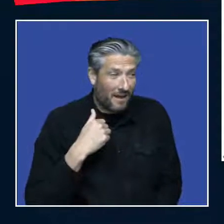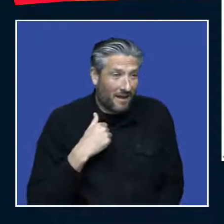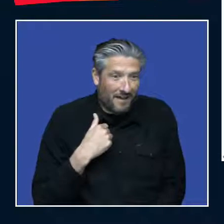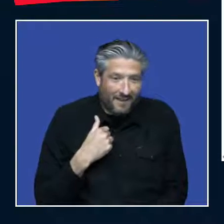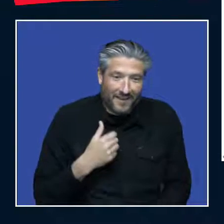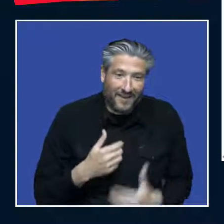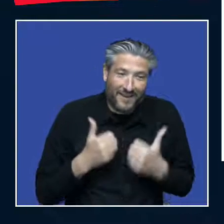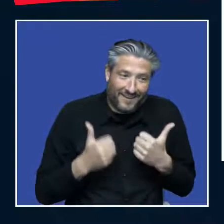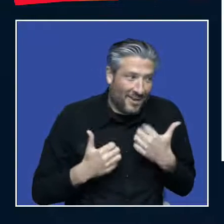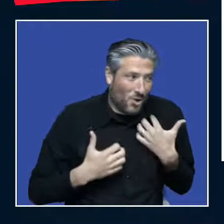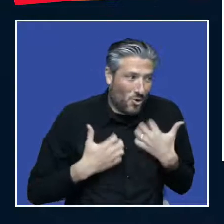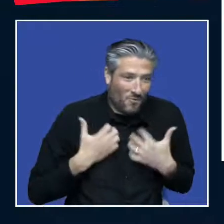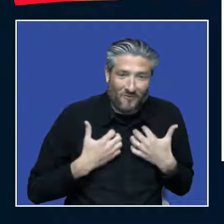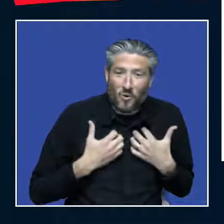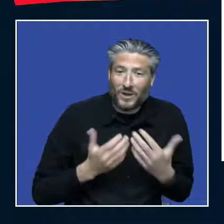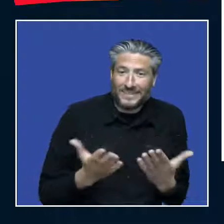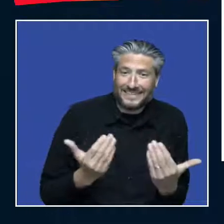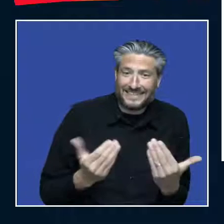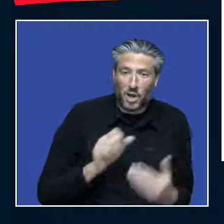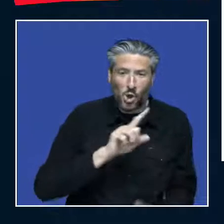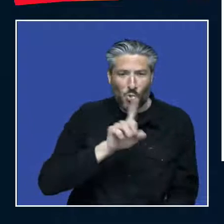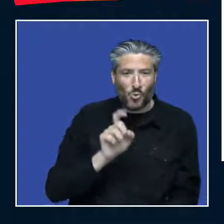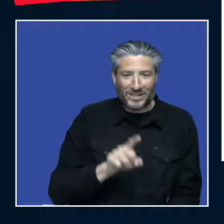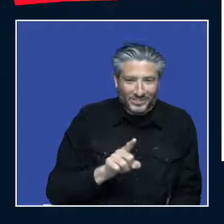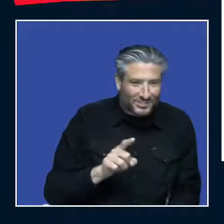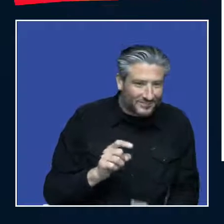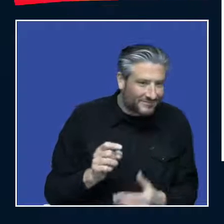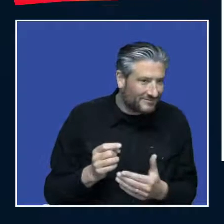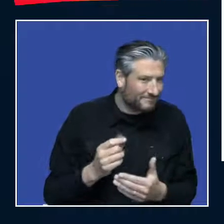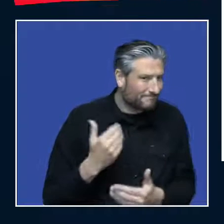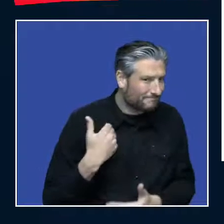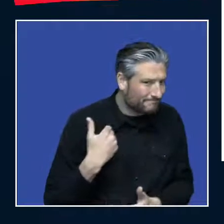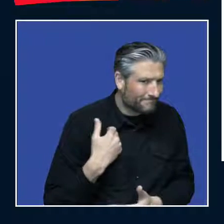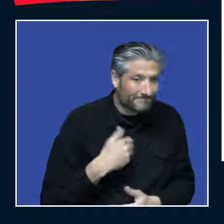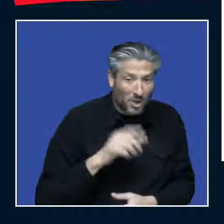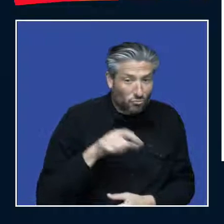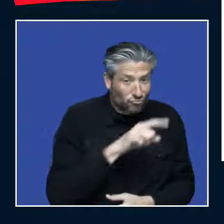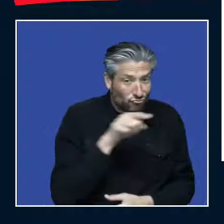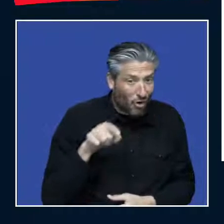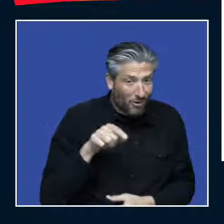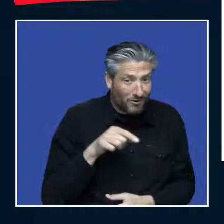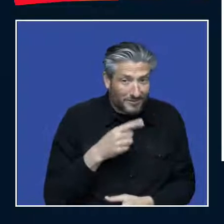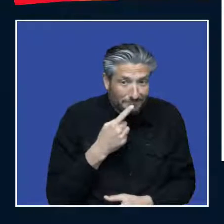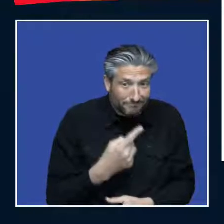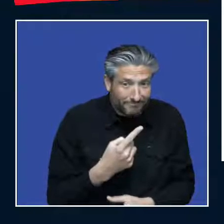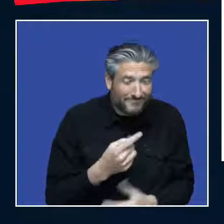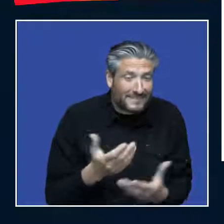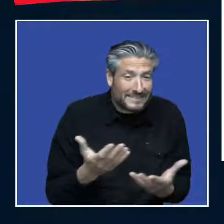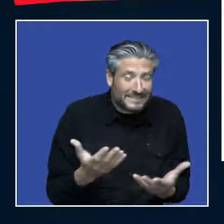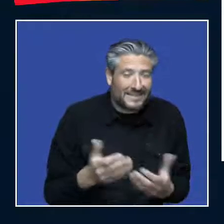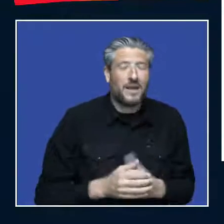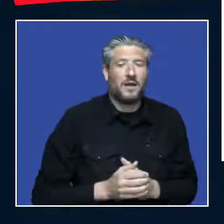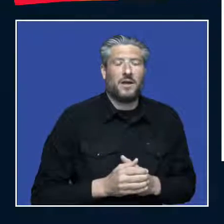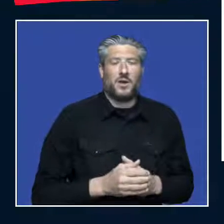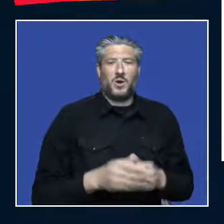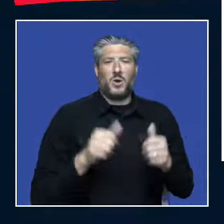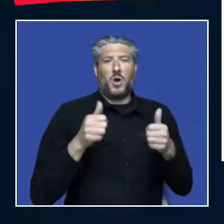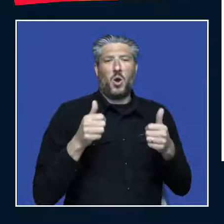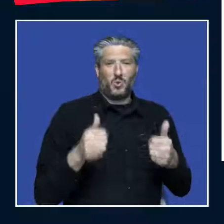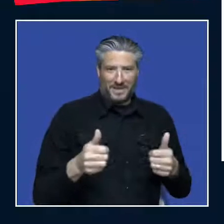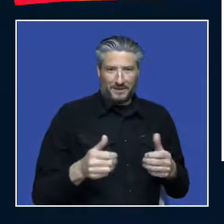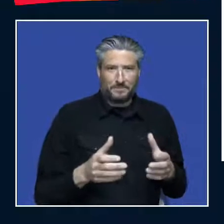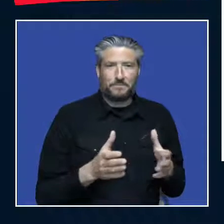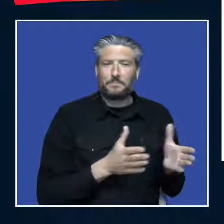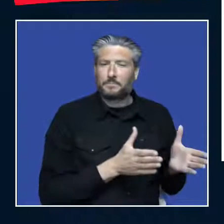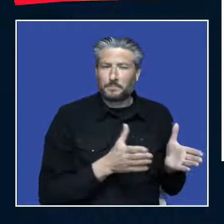me then if I said anything wrong here. So after I build I'm at